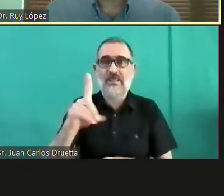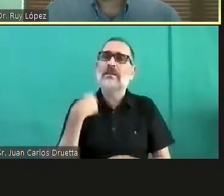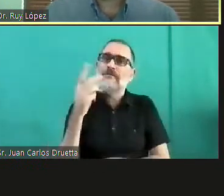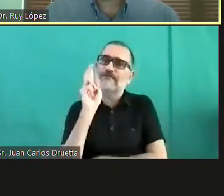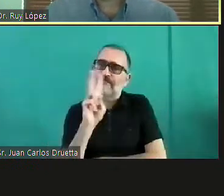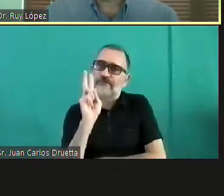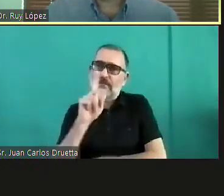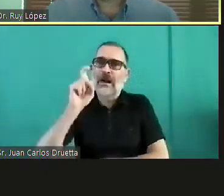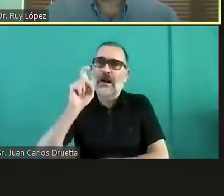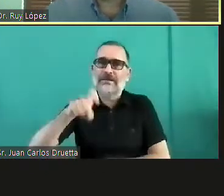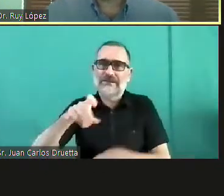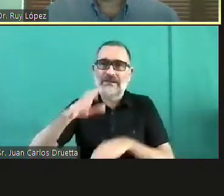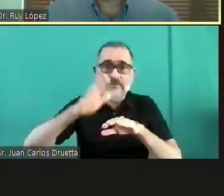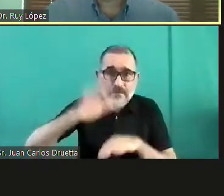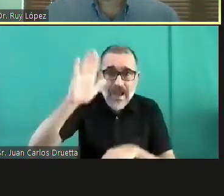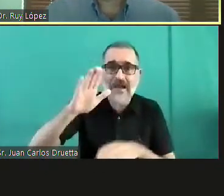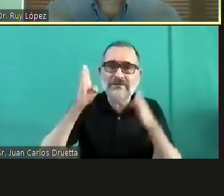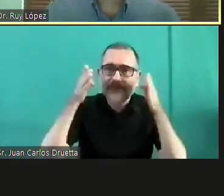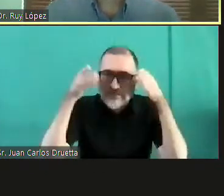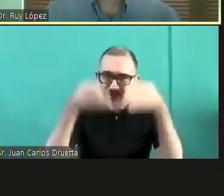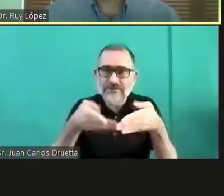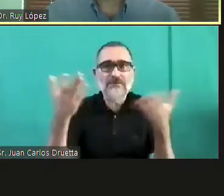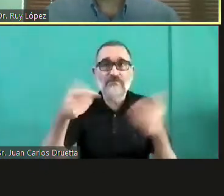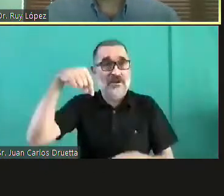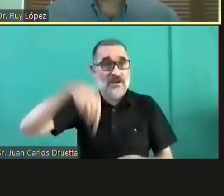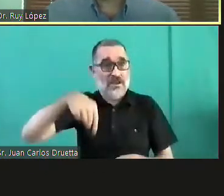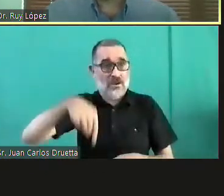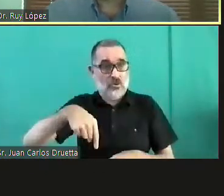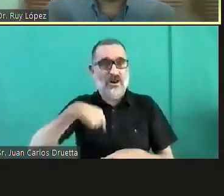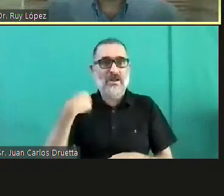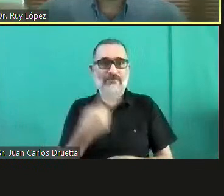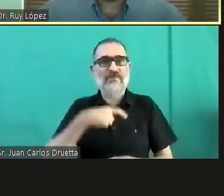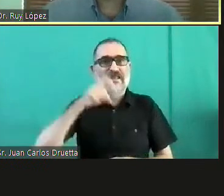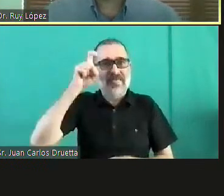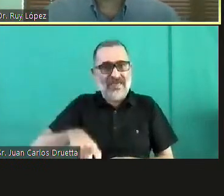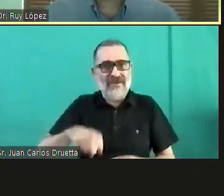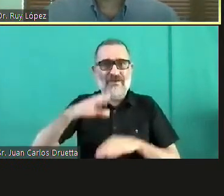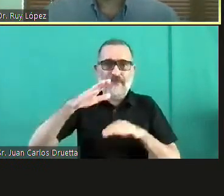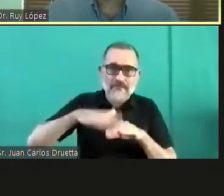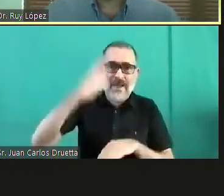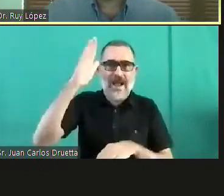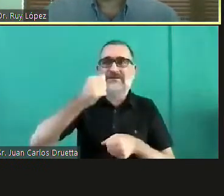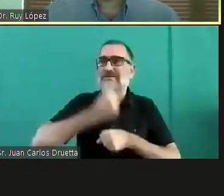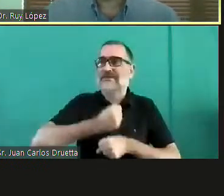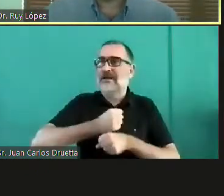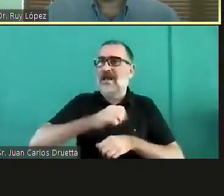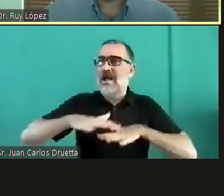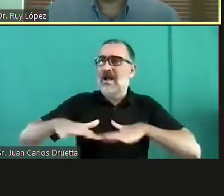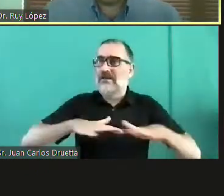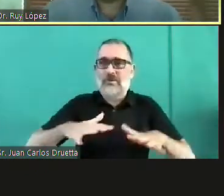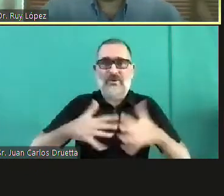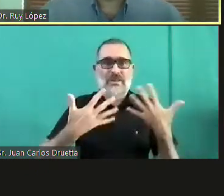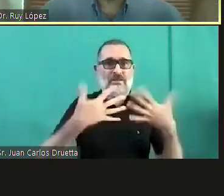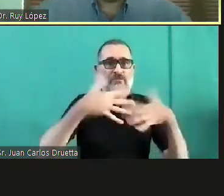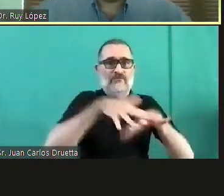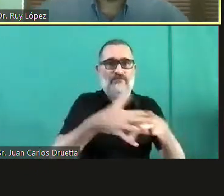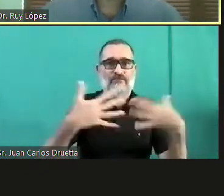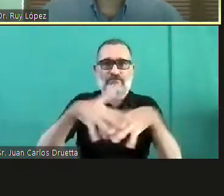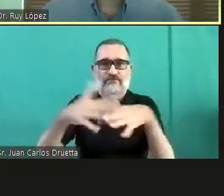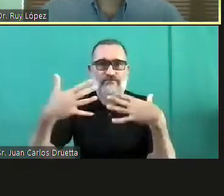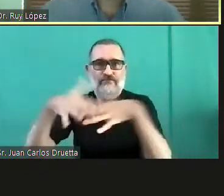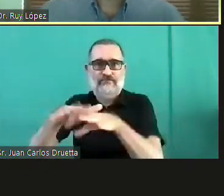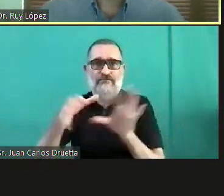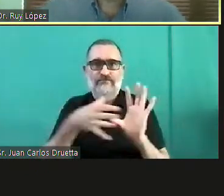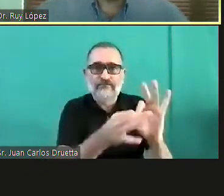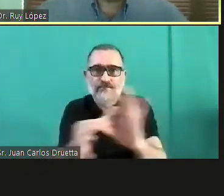protocols for treatment. So at the end of the day, having these kinds of coordinated actions will